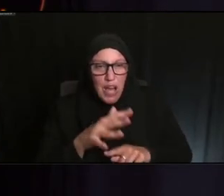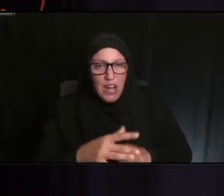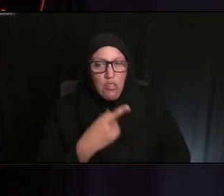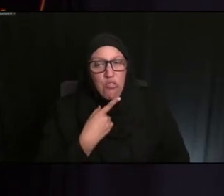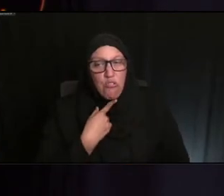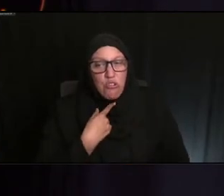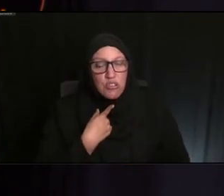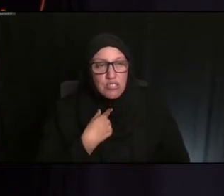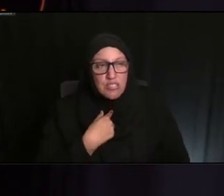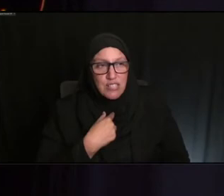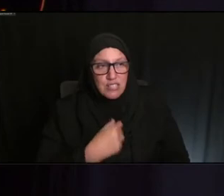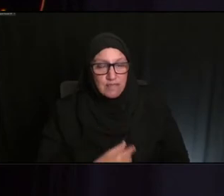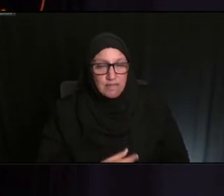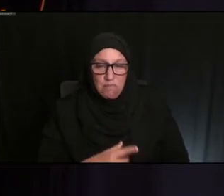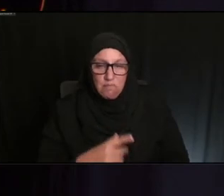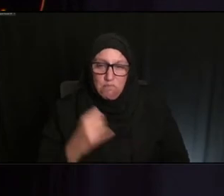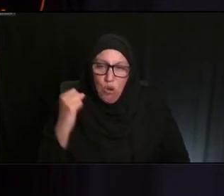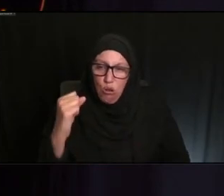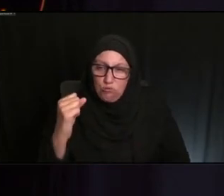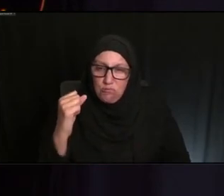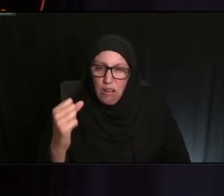had seen the like of.